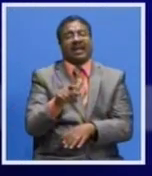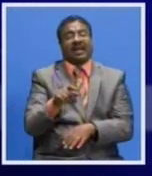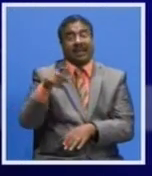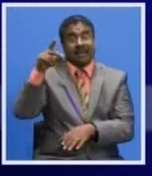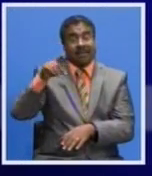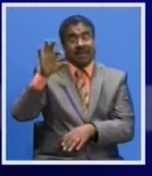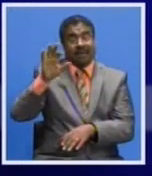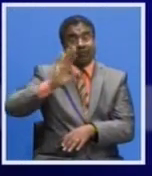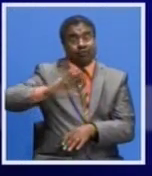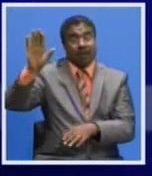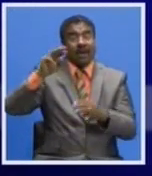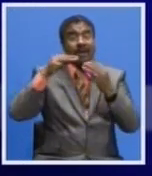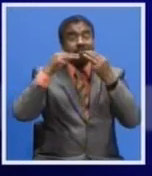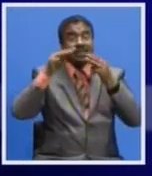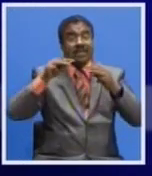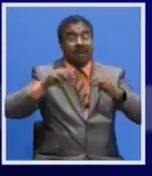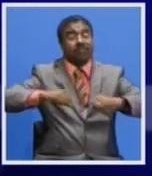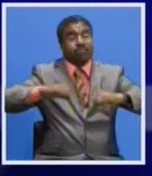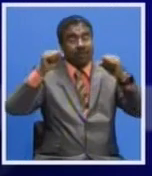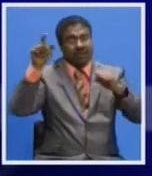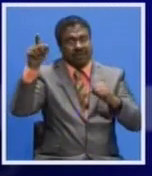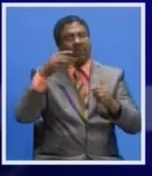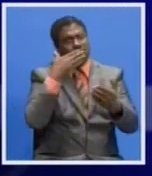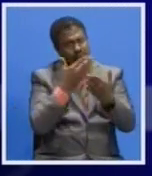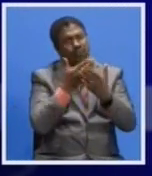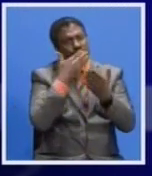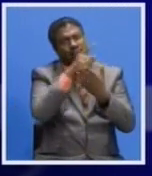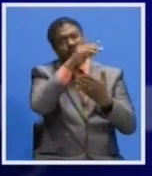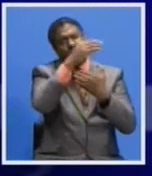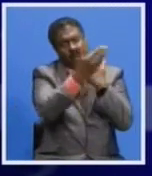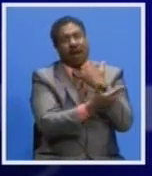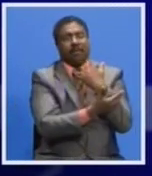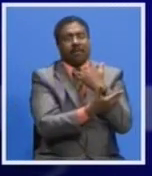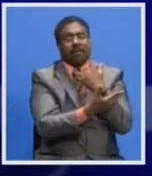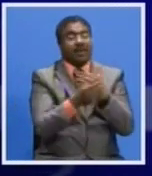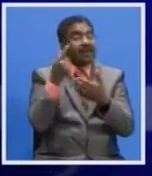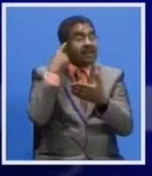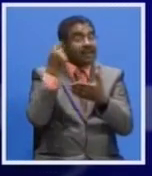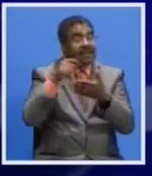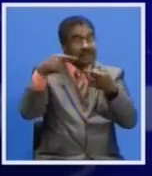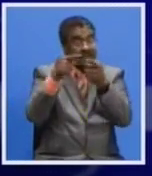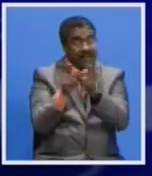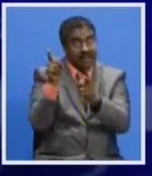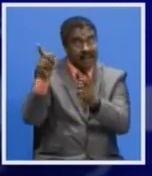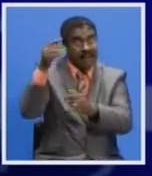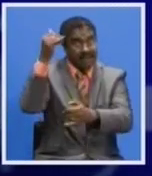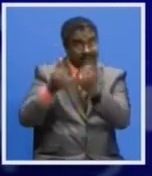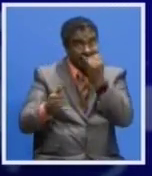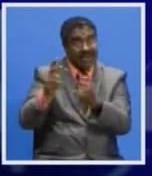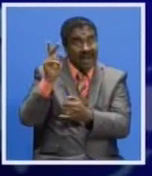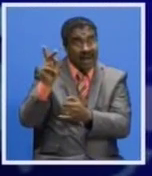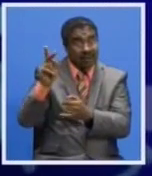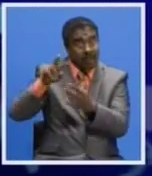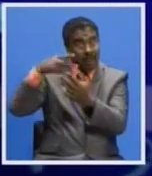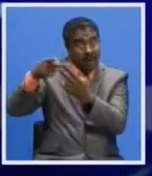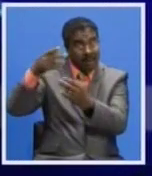has welcomed Mr. Mtale and that PF Secretary General Davis Mwila will meet him as soon as he is done with his programs